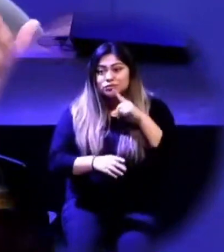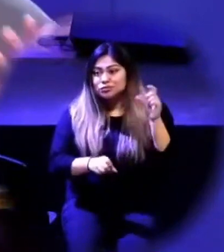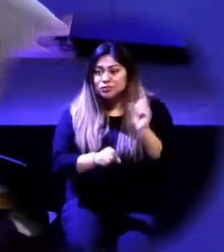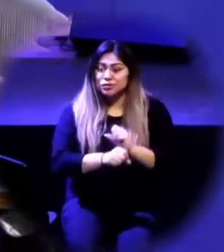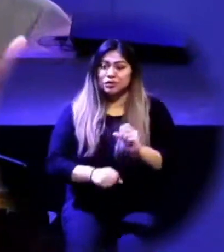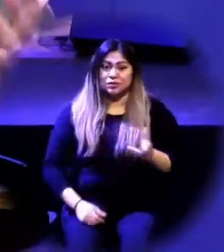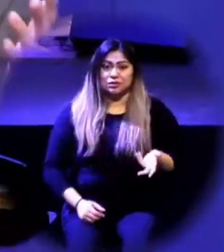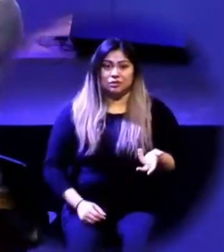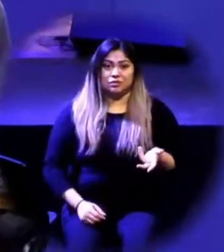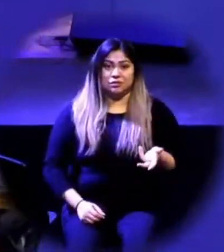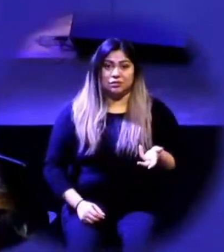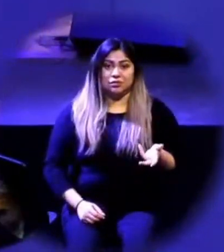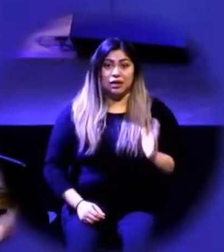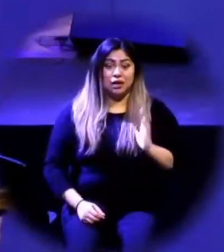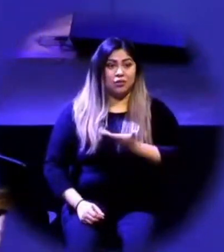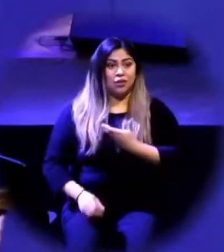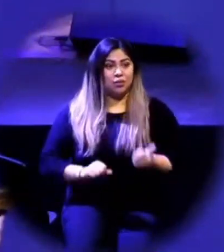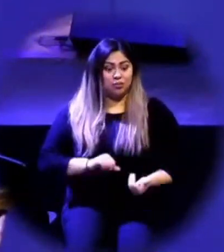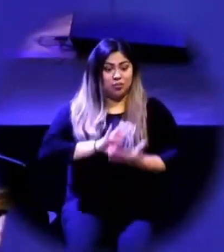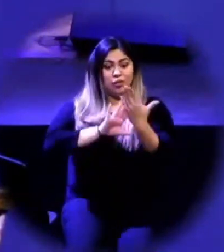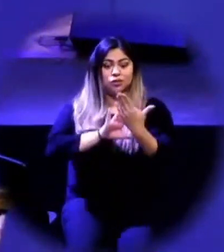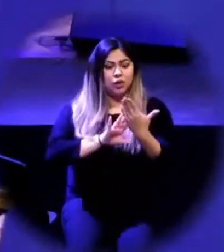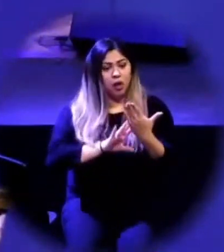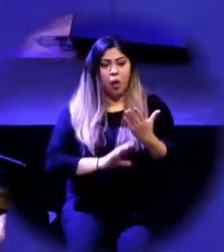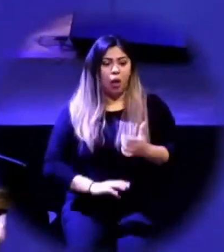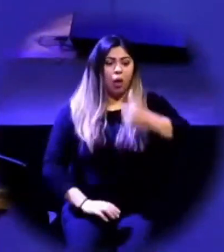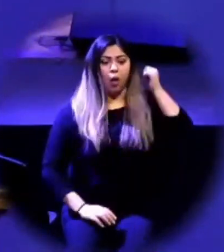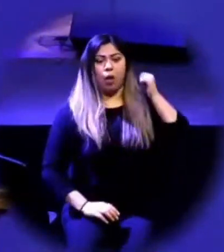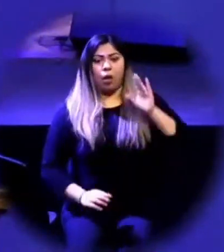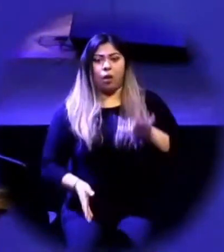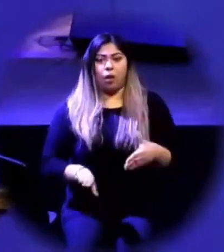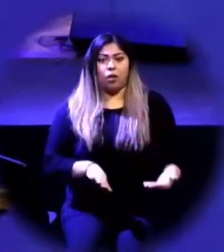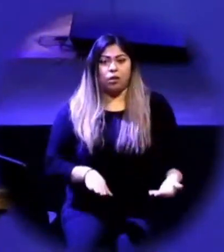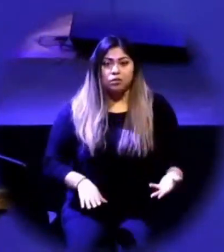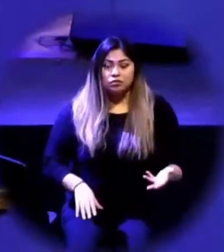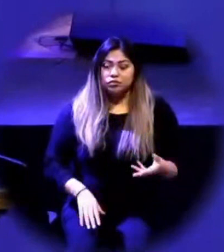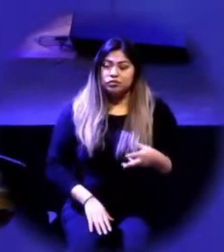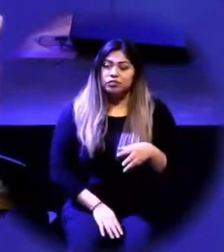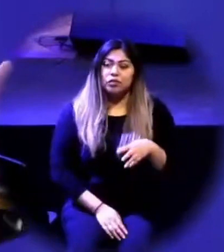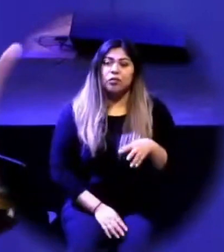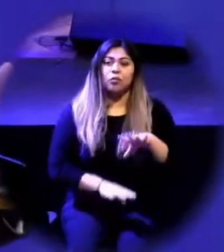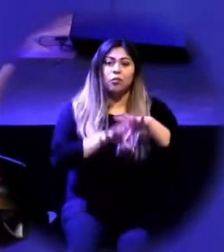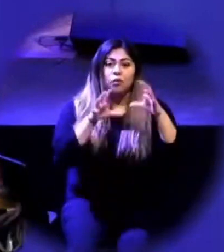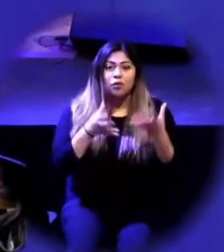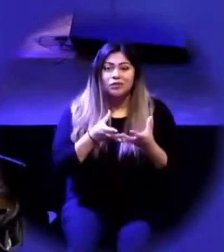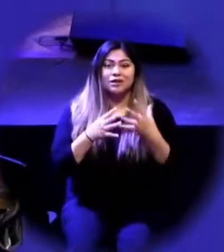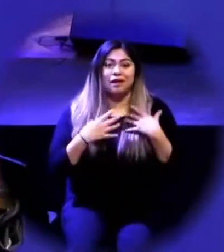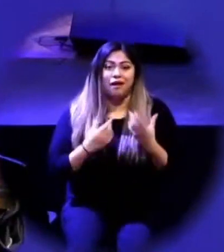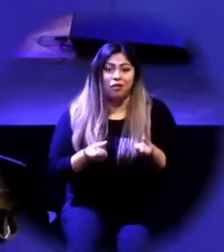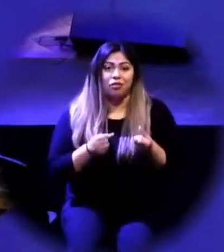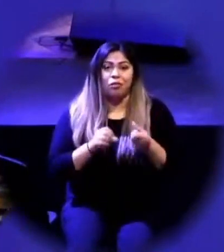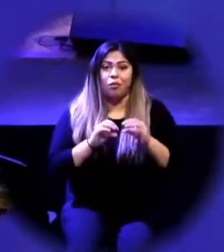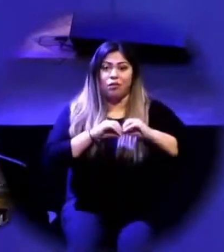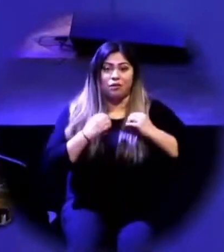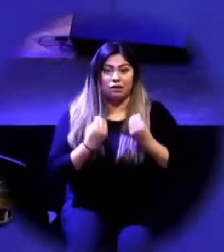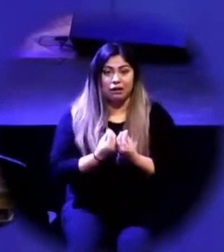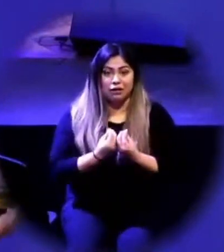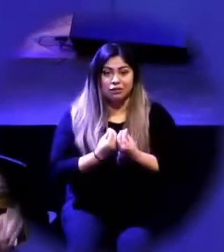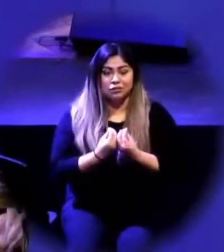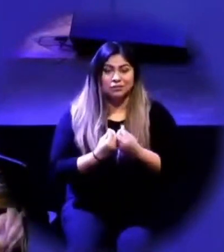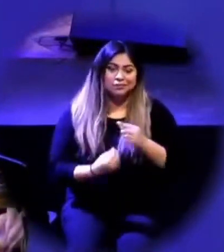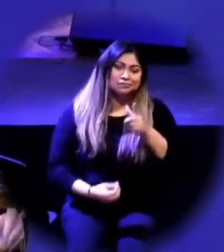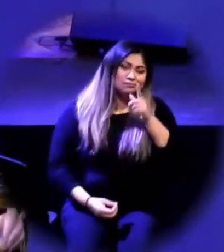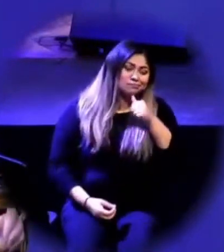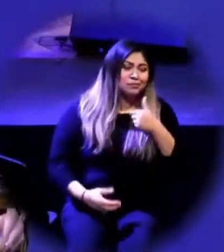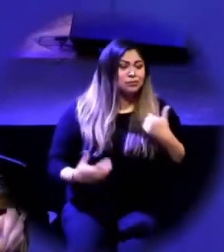is our approach or denial of death. It says the World Health Organization officials expressed disappointment Monday at the group's finding